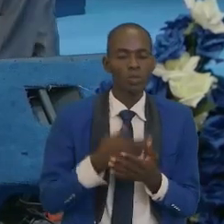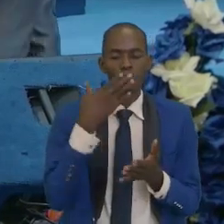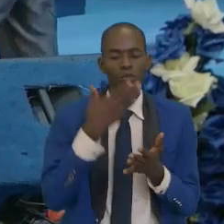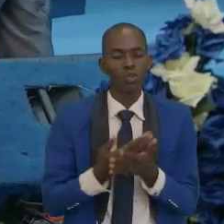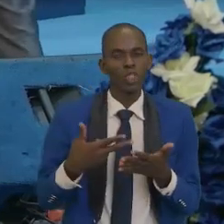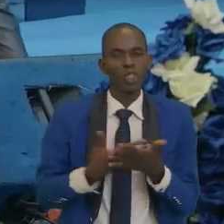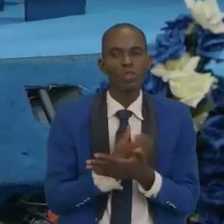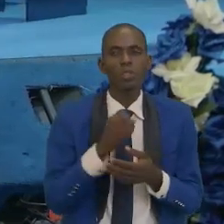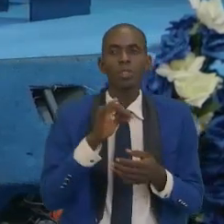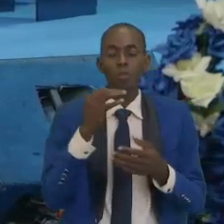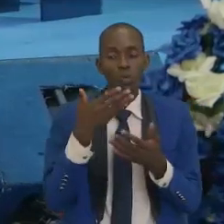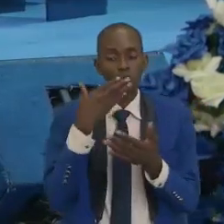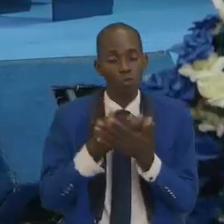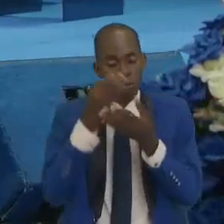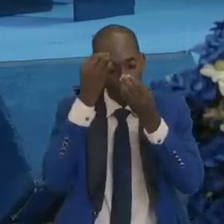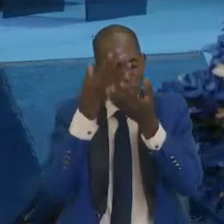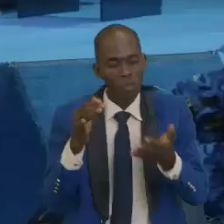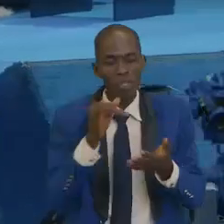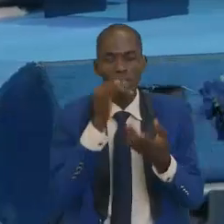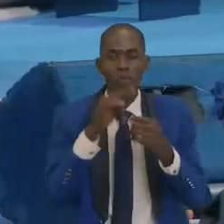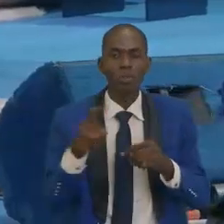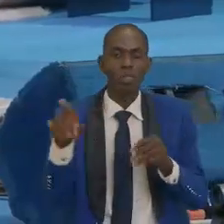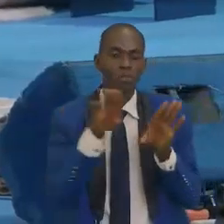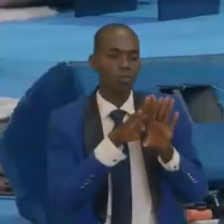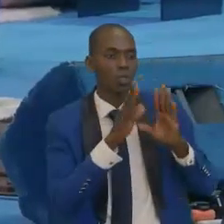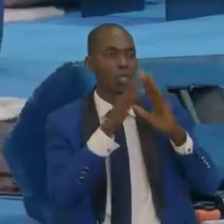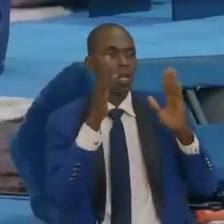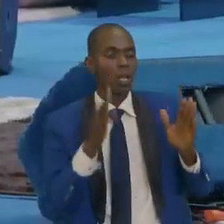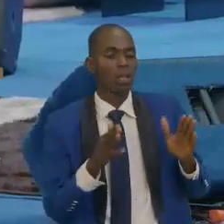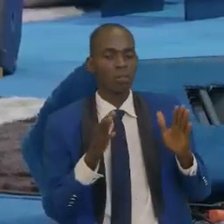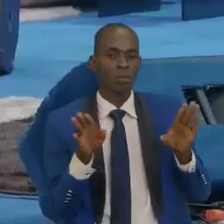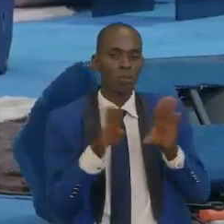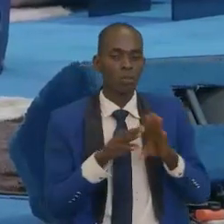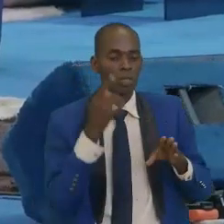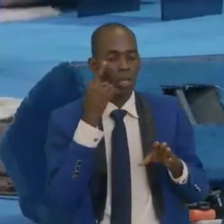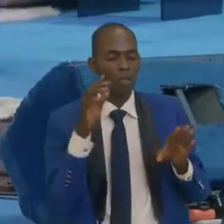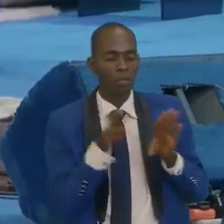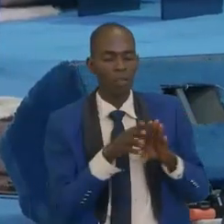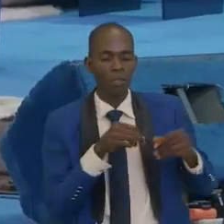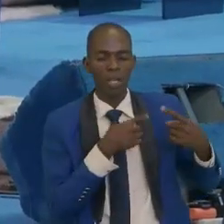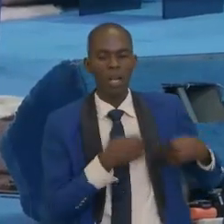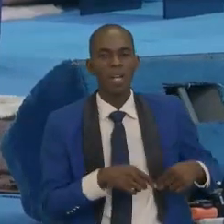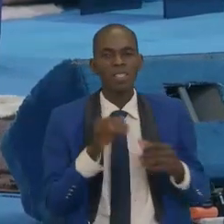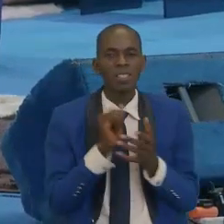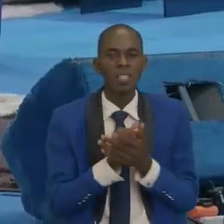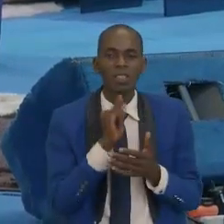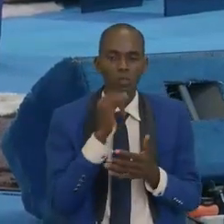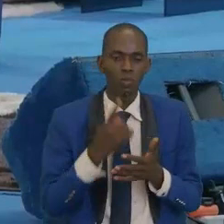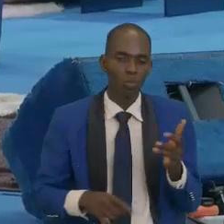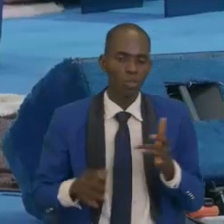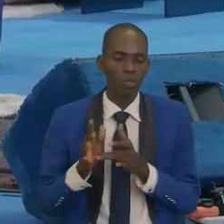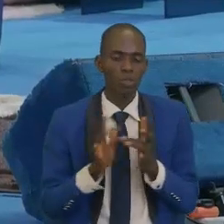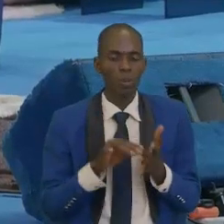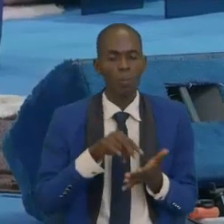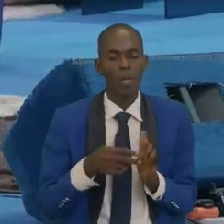coming, they close their eyes, they close their hearts. That's what Jesus said.